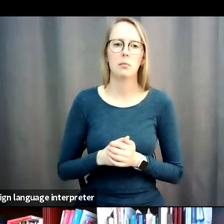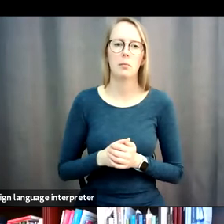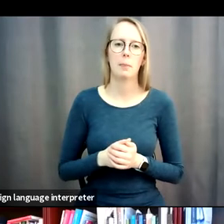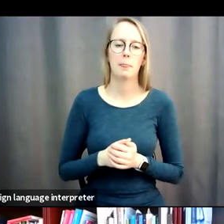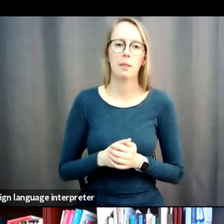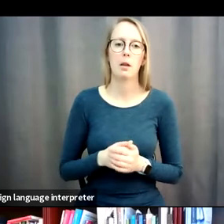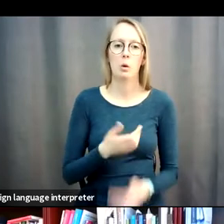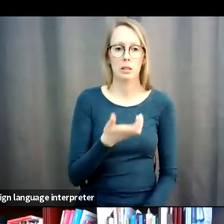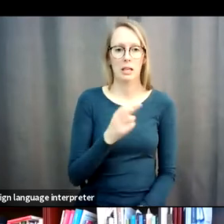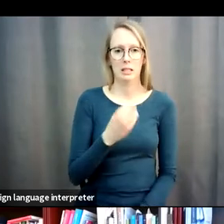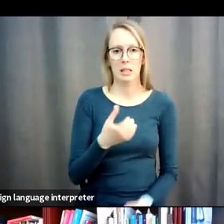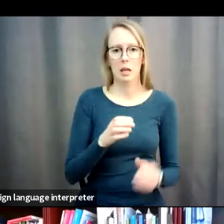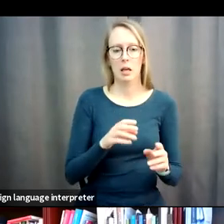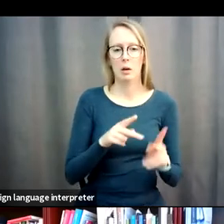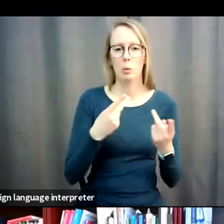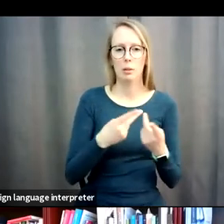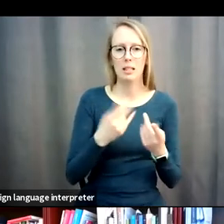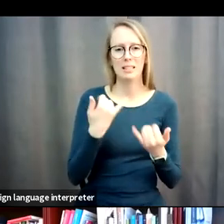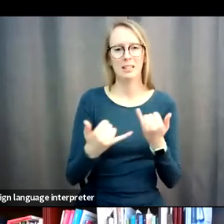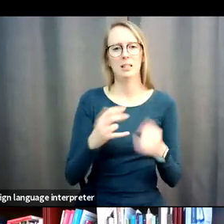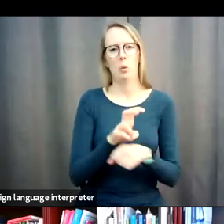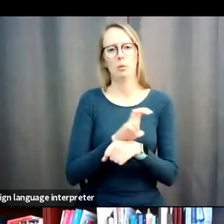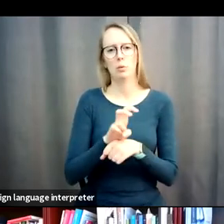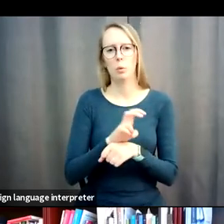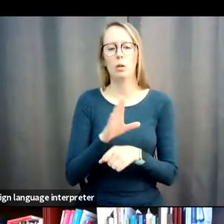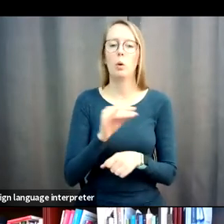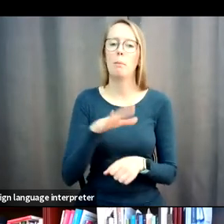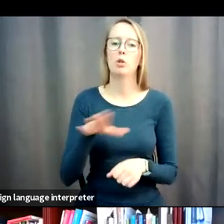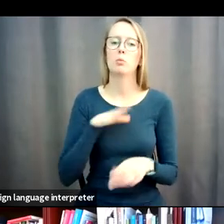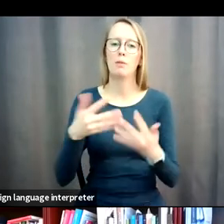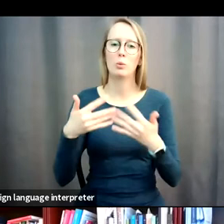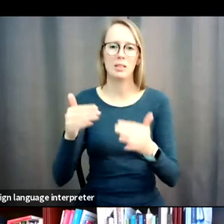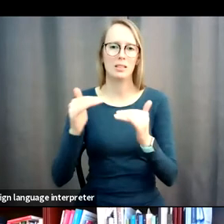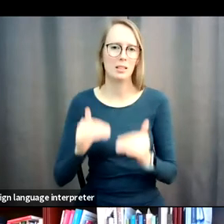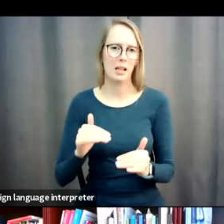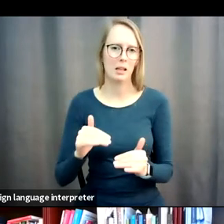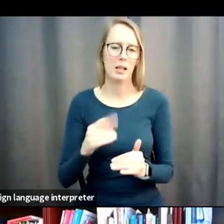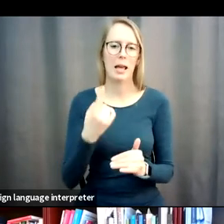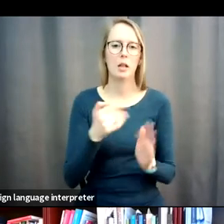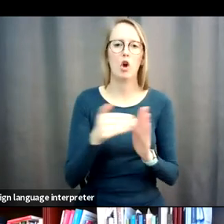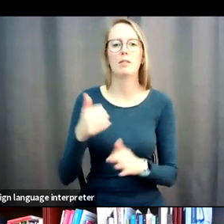In the CRC committee's last concluding observations, children with disabilities was one of